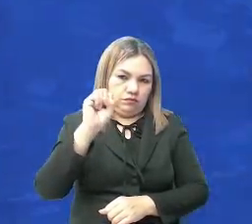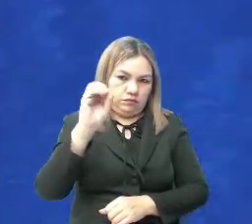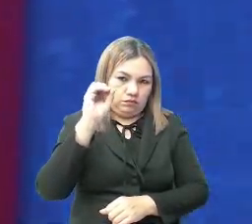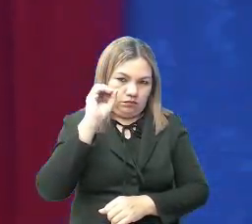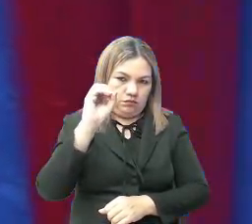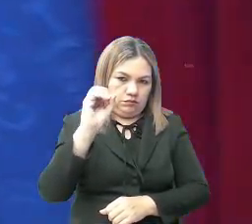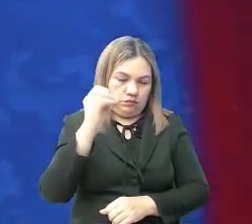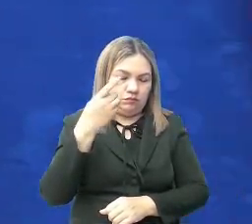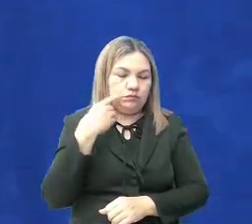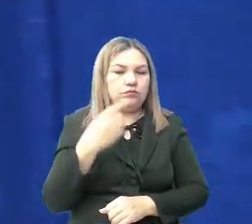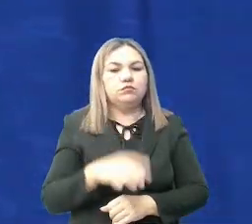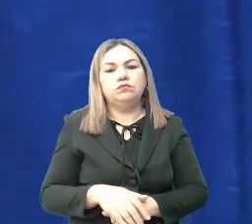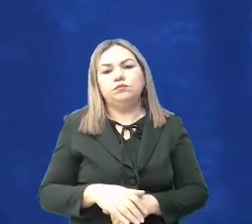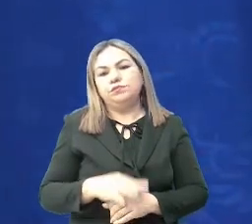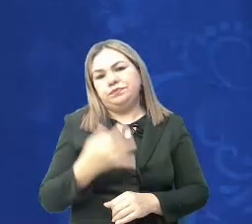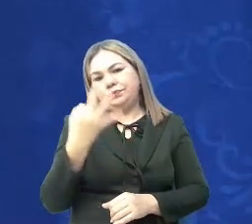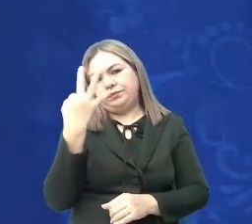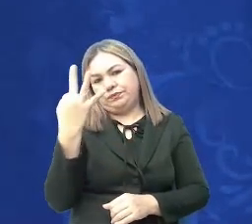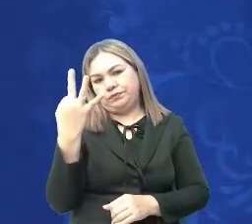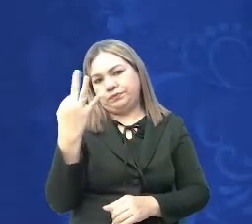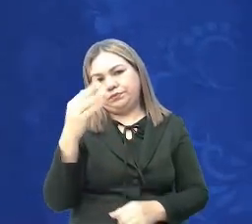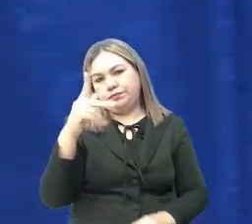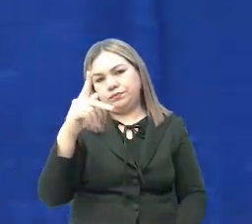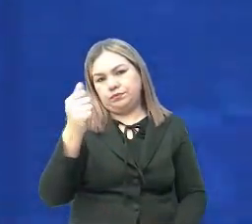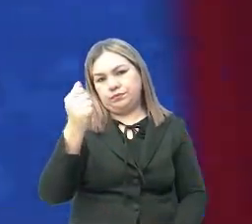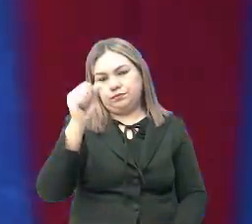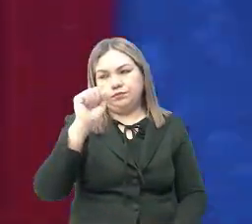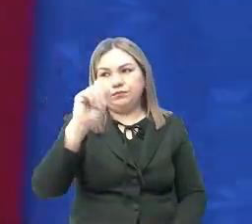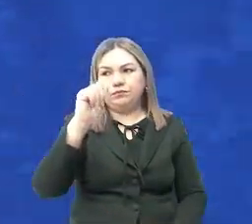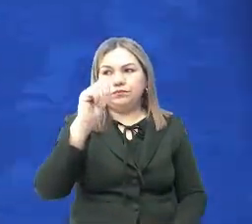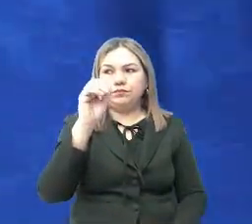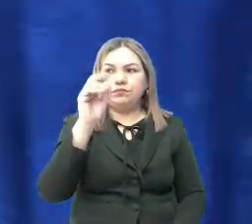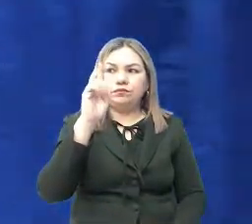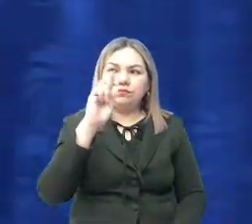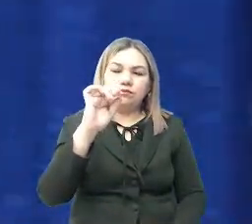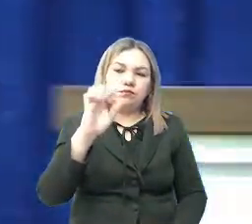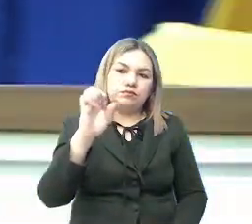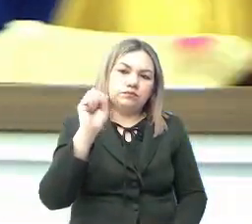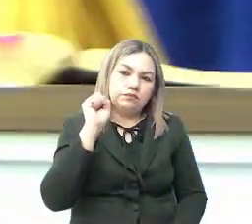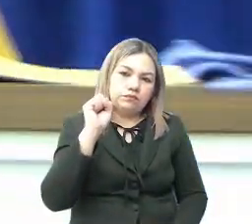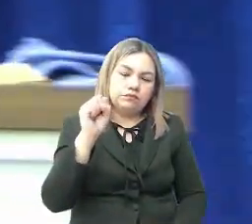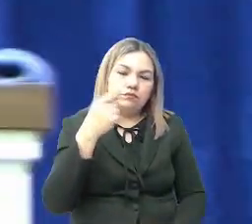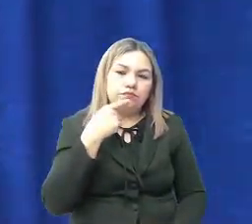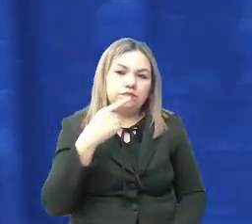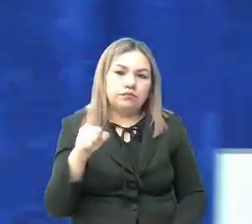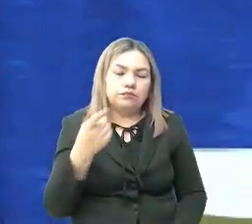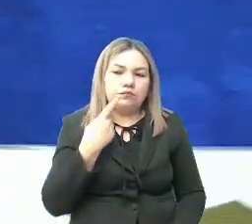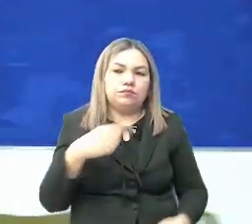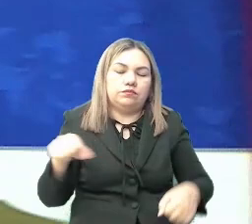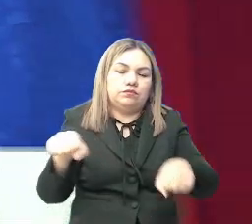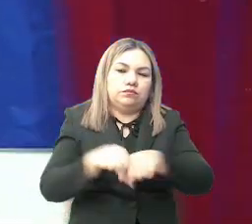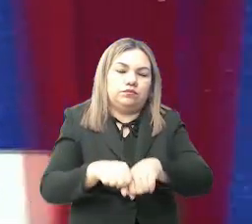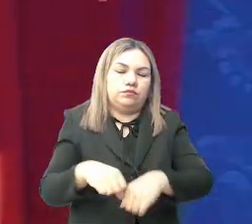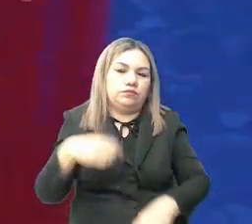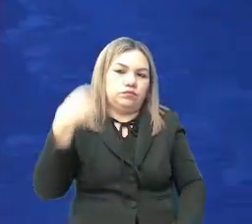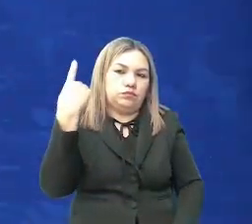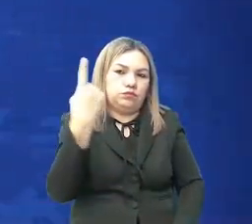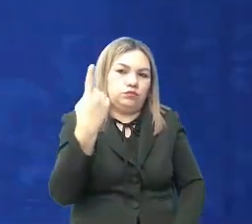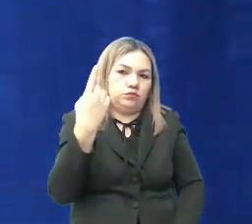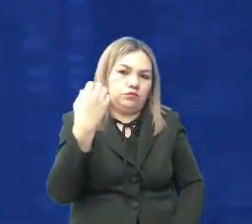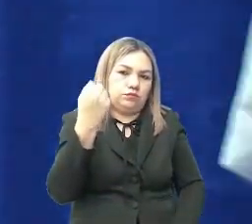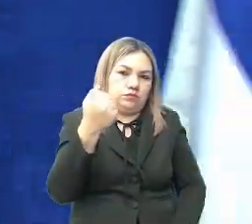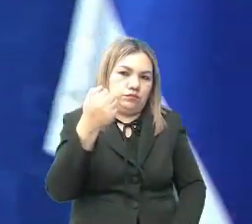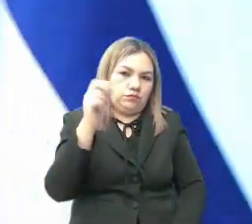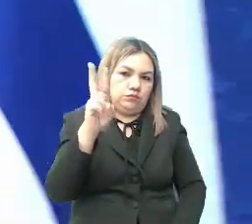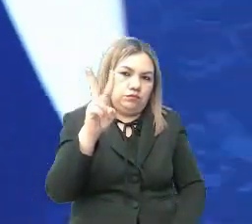or my fall. It says that three pastors said, we're going to proclaim a revival. Let's